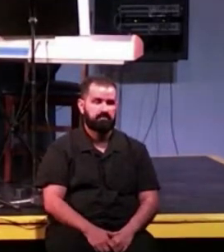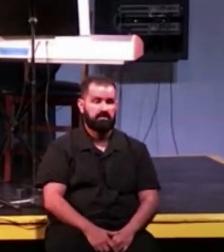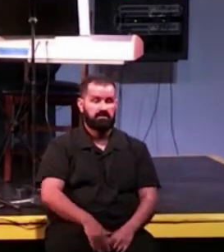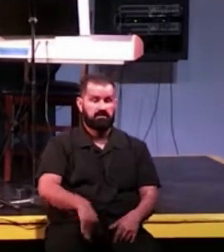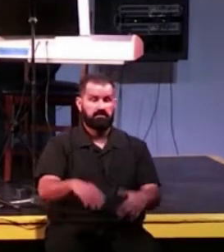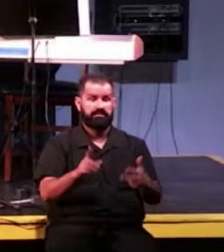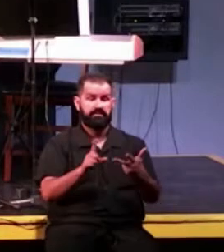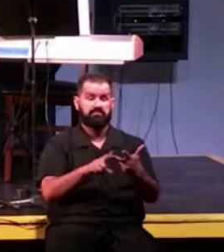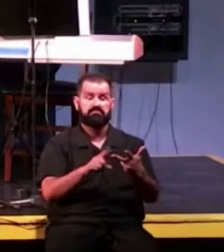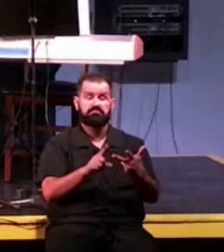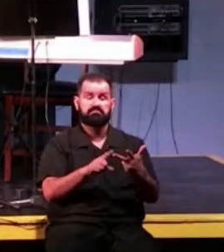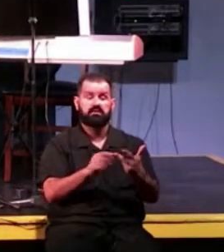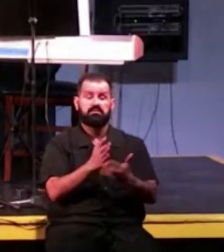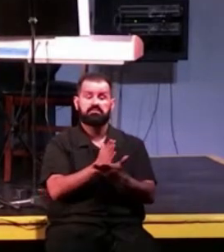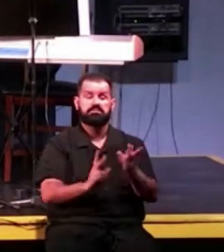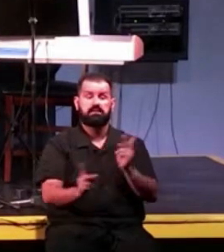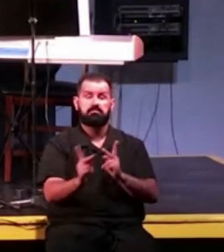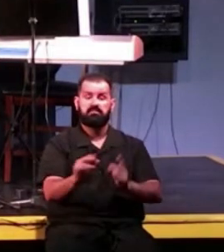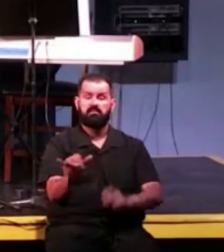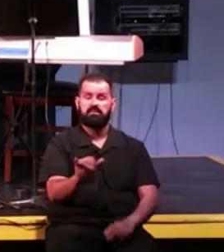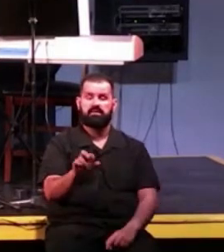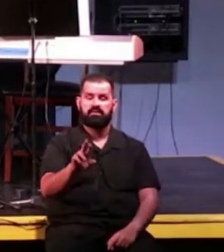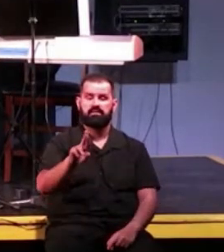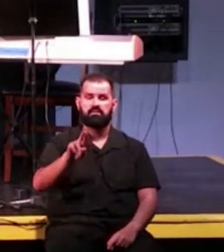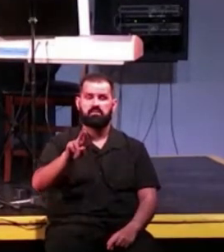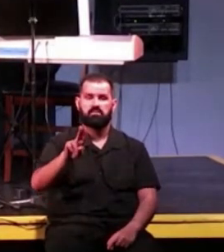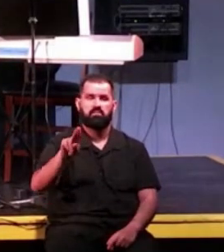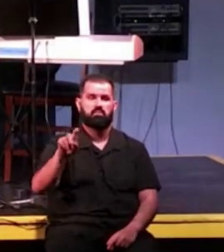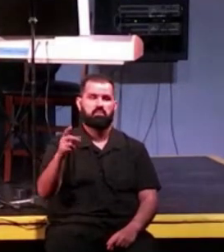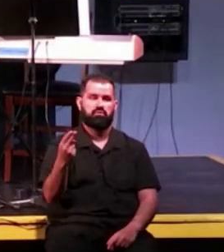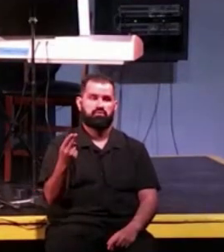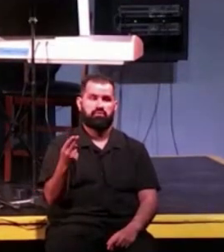there are some people that are like Ruth.